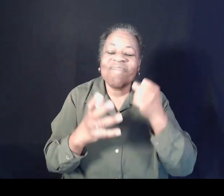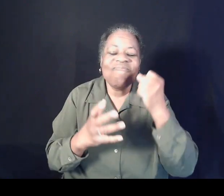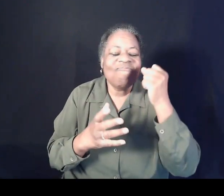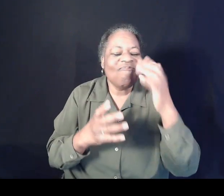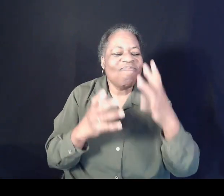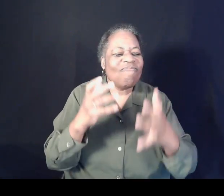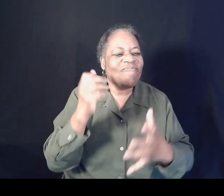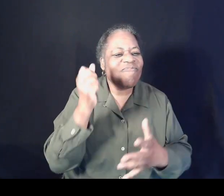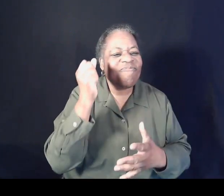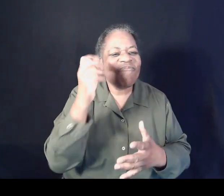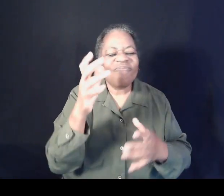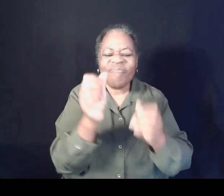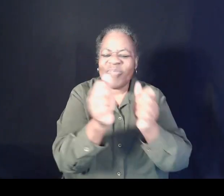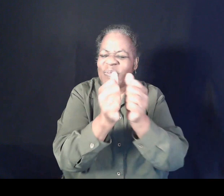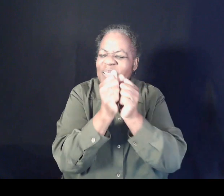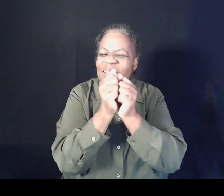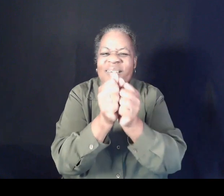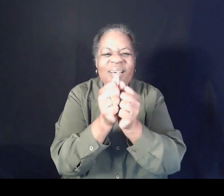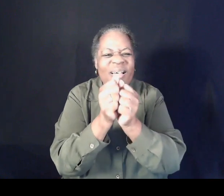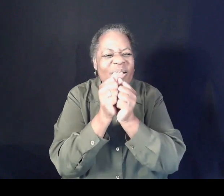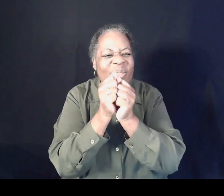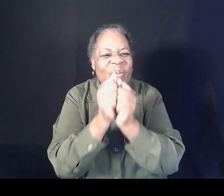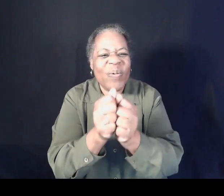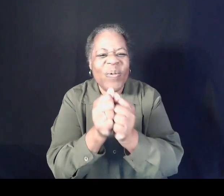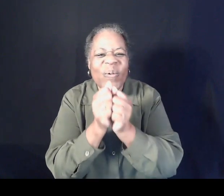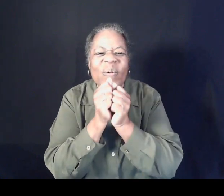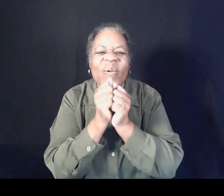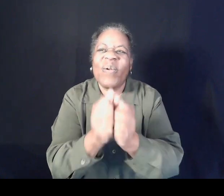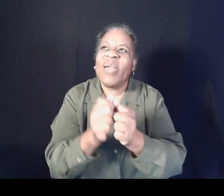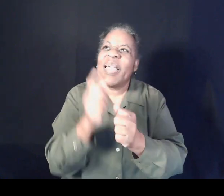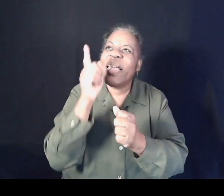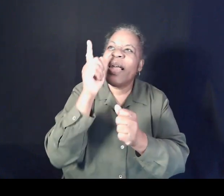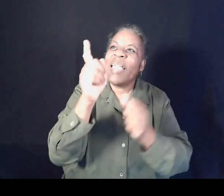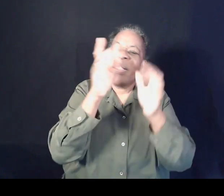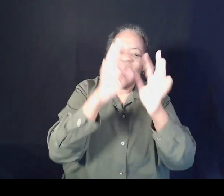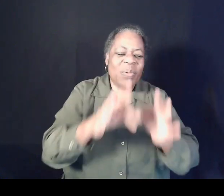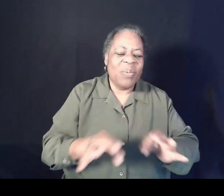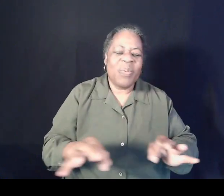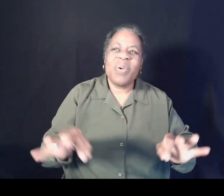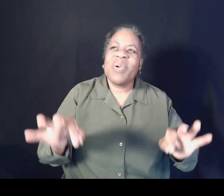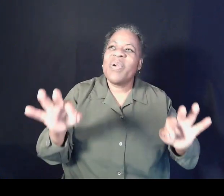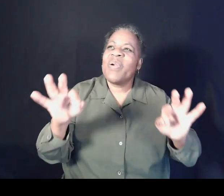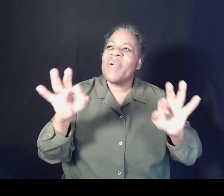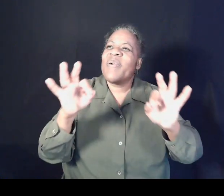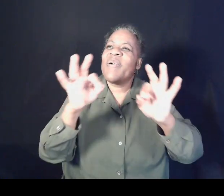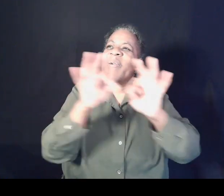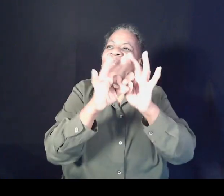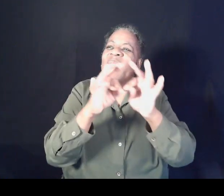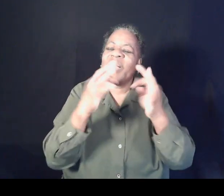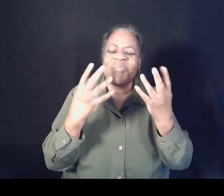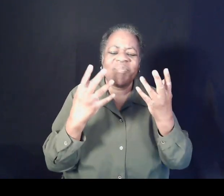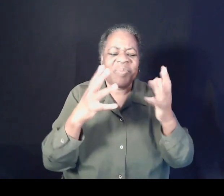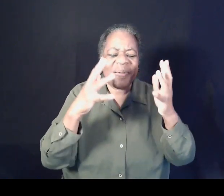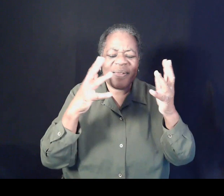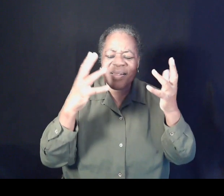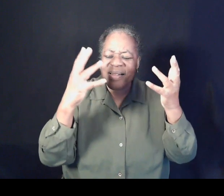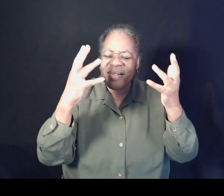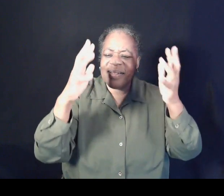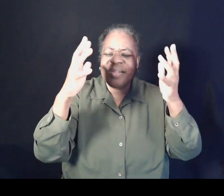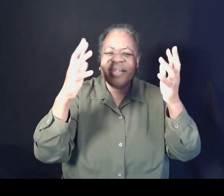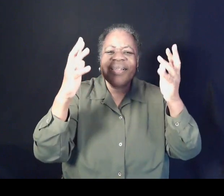your voice with me. And he's worthy of all